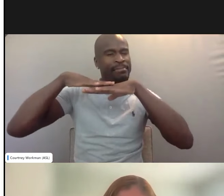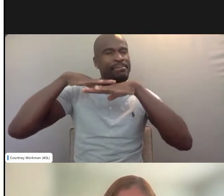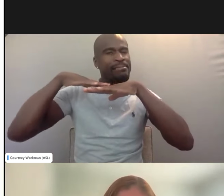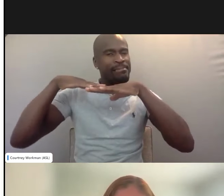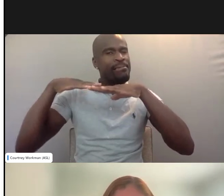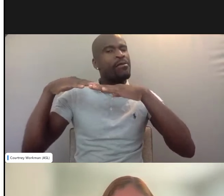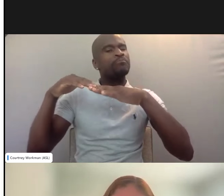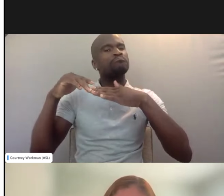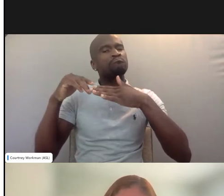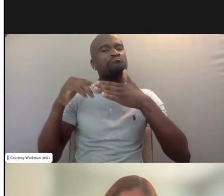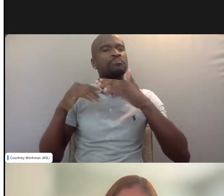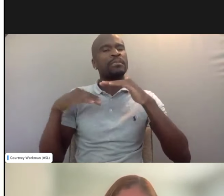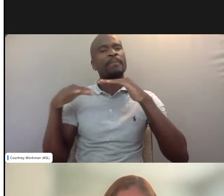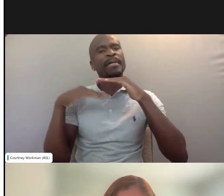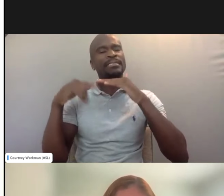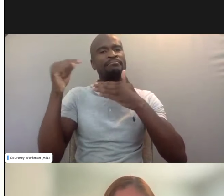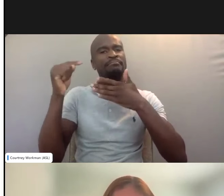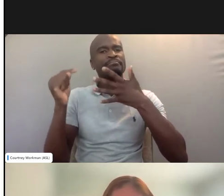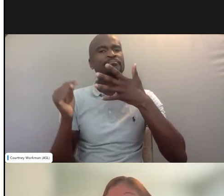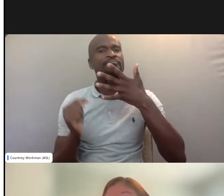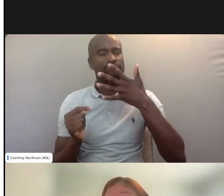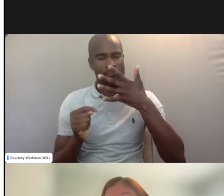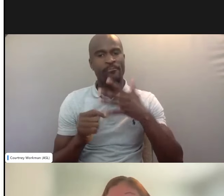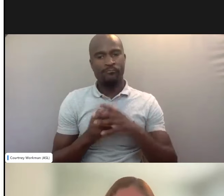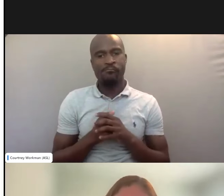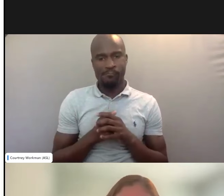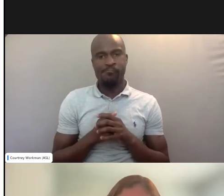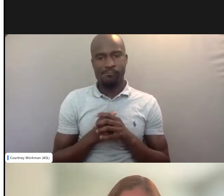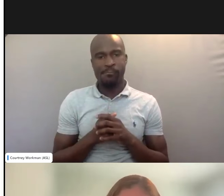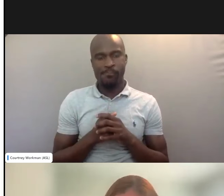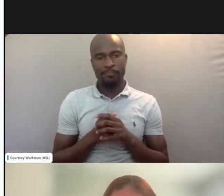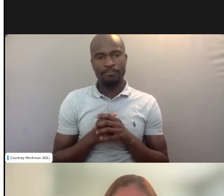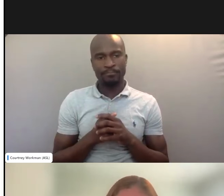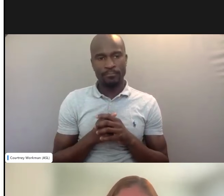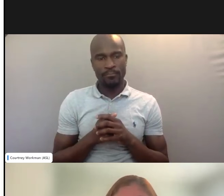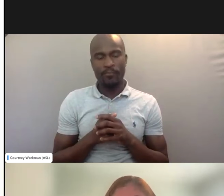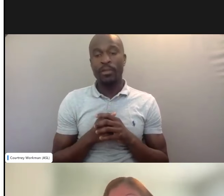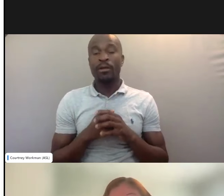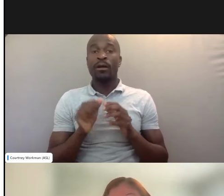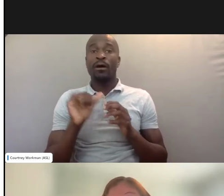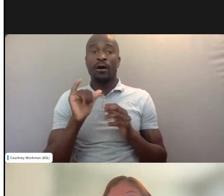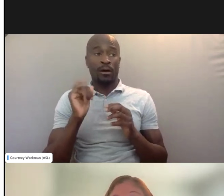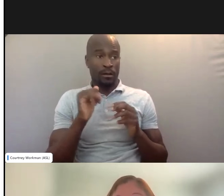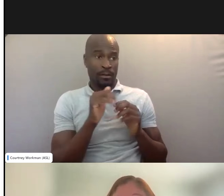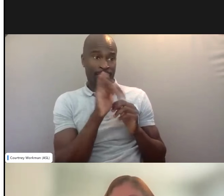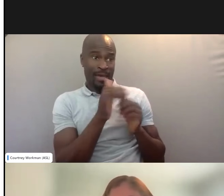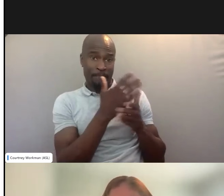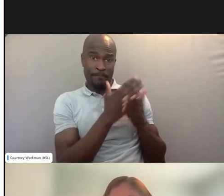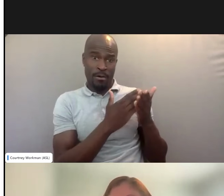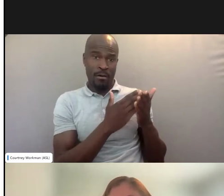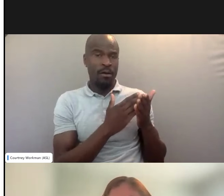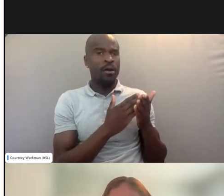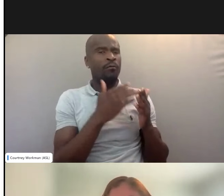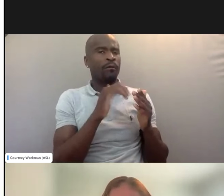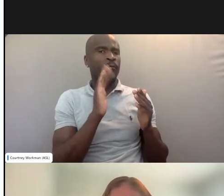what best practice number 11 within our preparedness framework is and what we would do in that piece, but also just